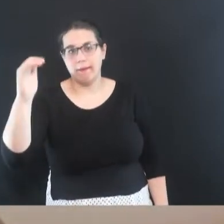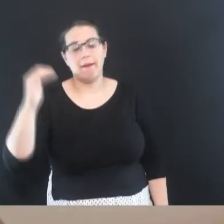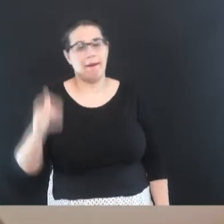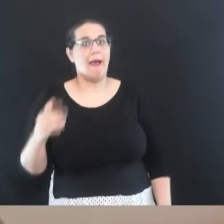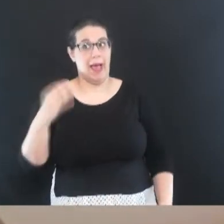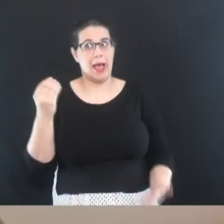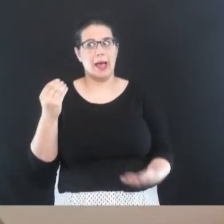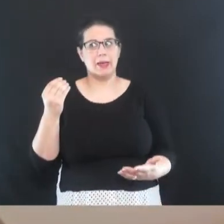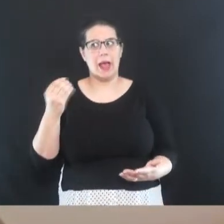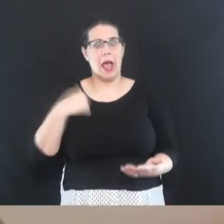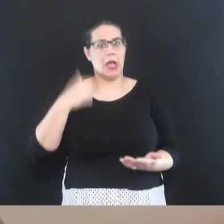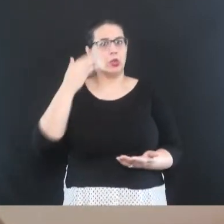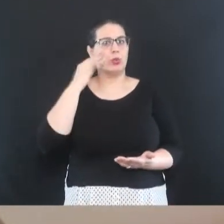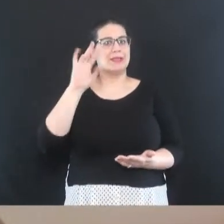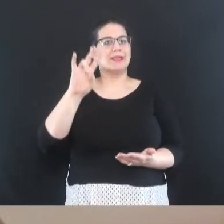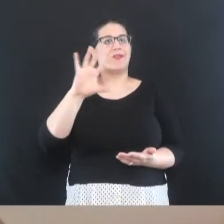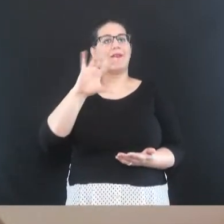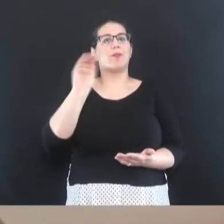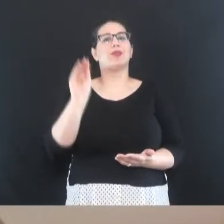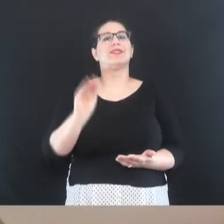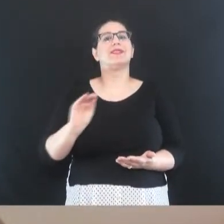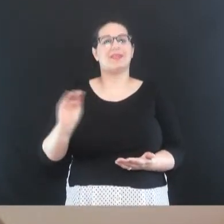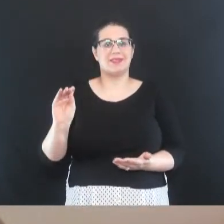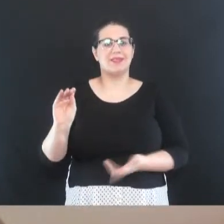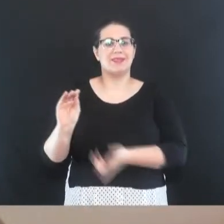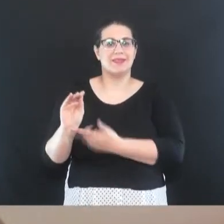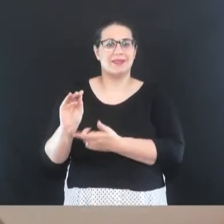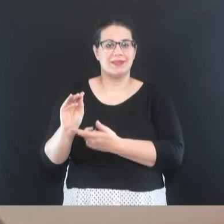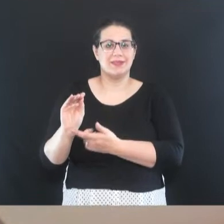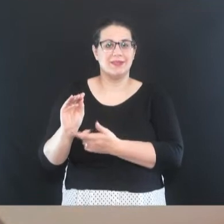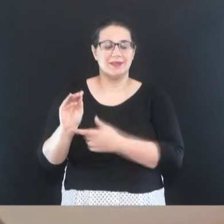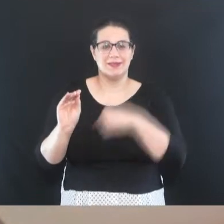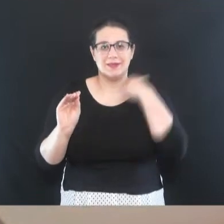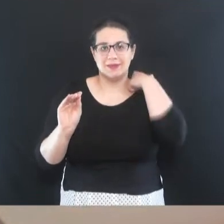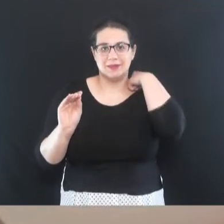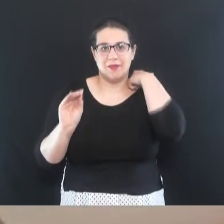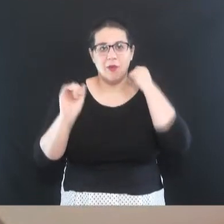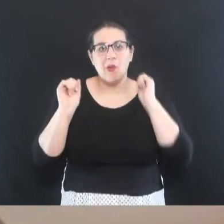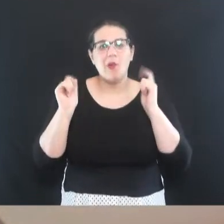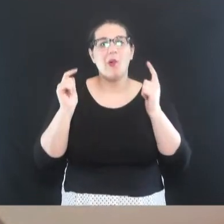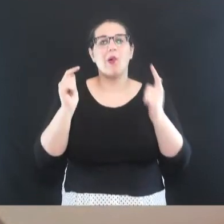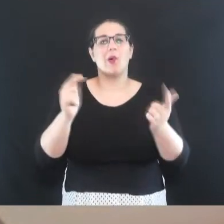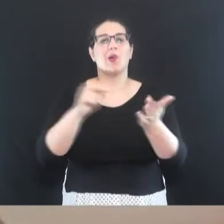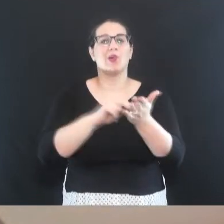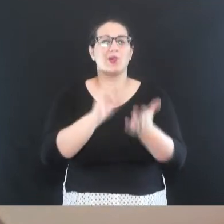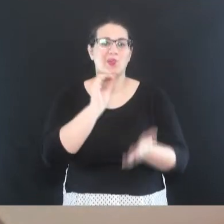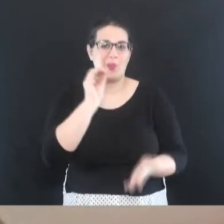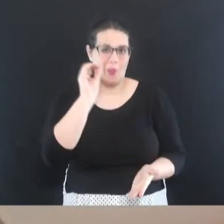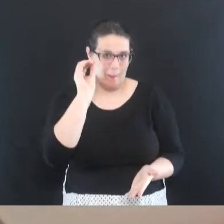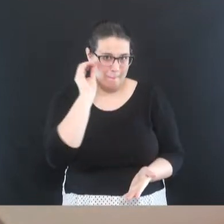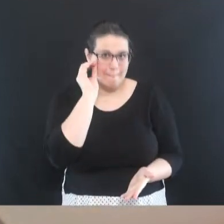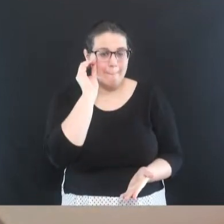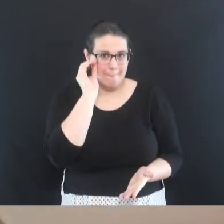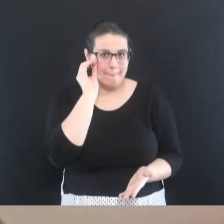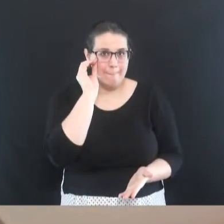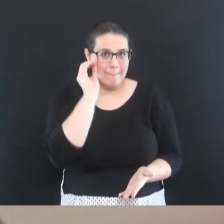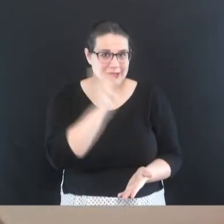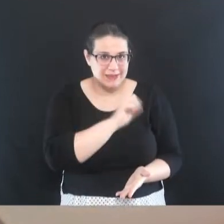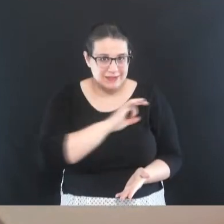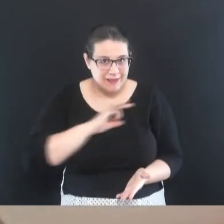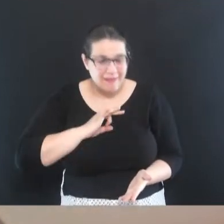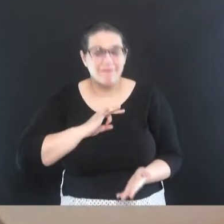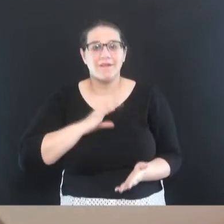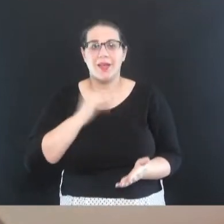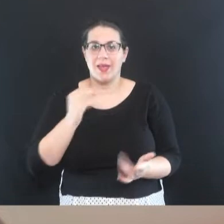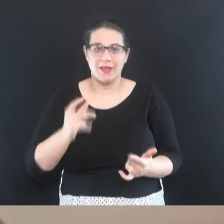approximately 75% of the residents and staff from nursing home